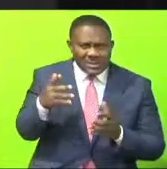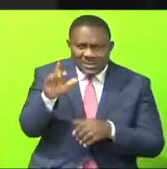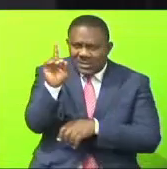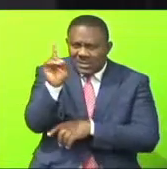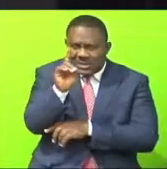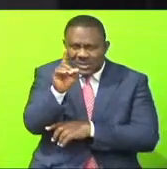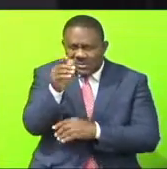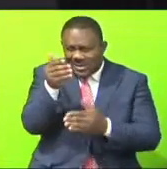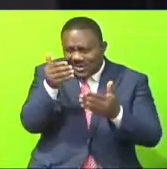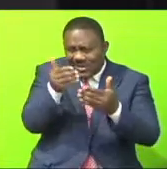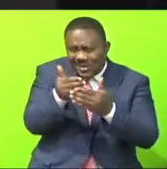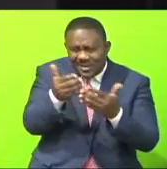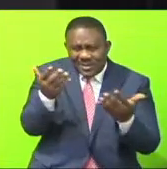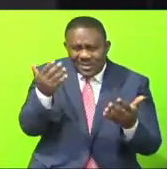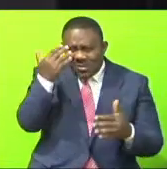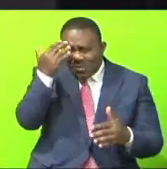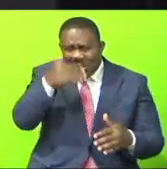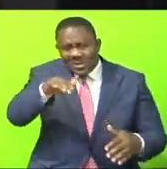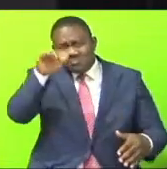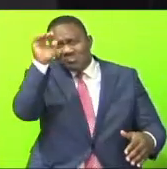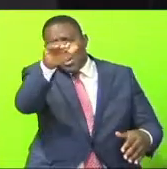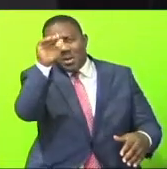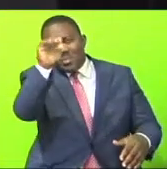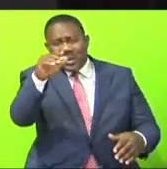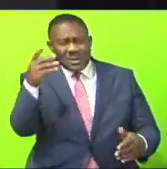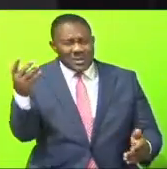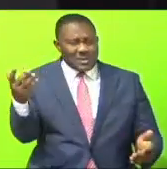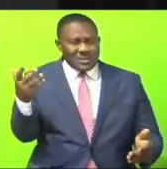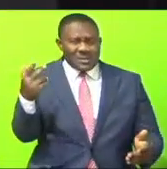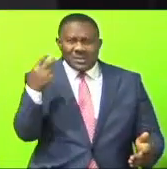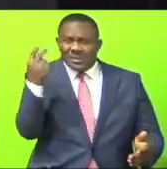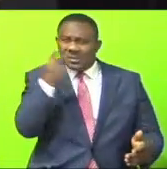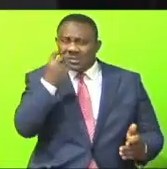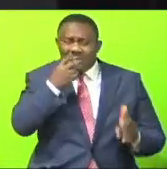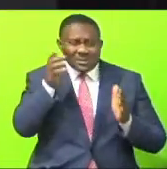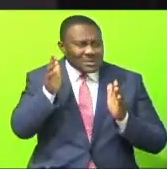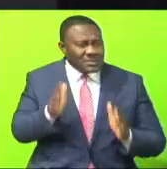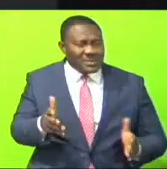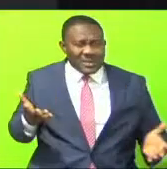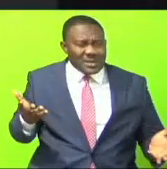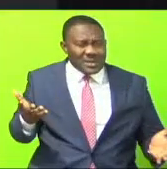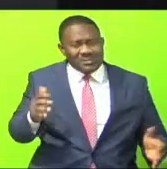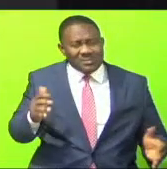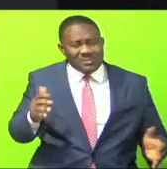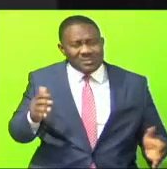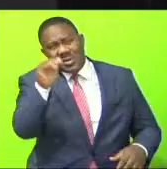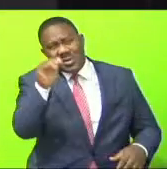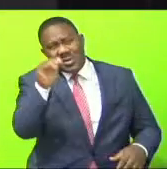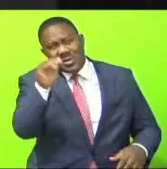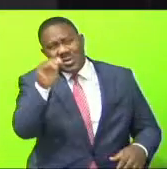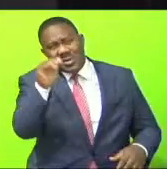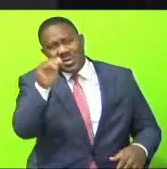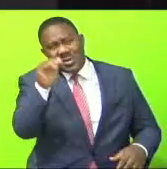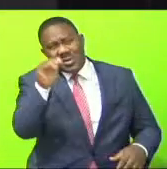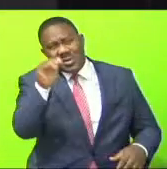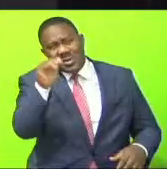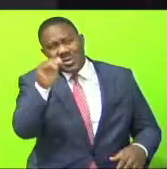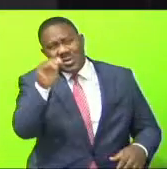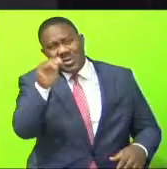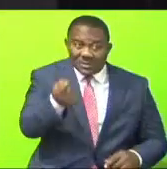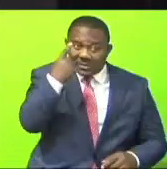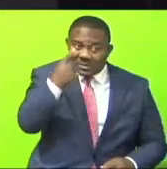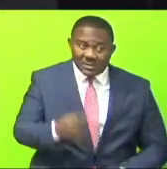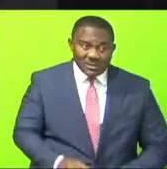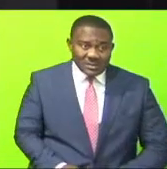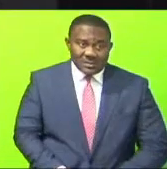do you want to serve the Speaker with this kind of program? I don't understand it. I don't understand. You are running